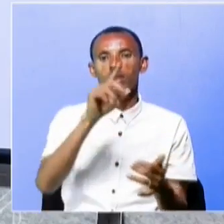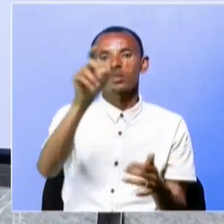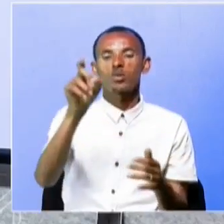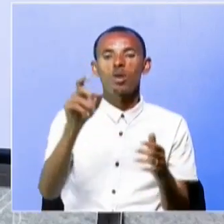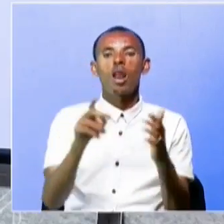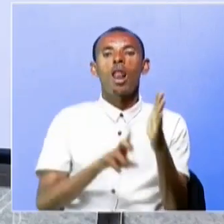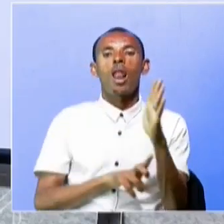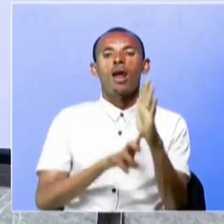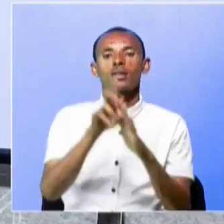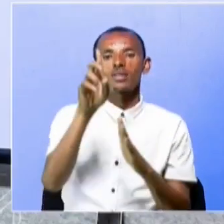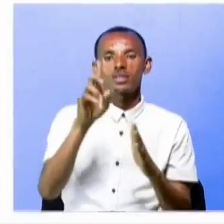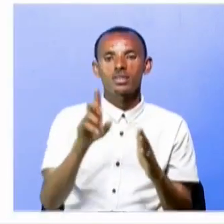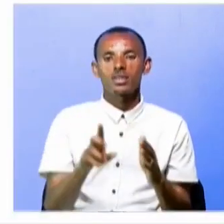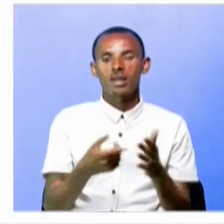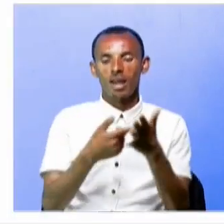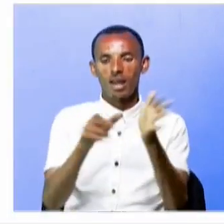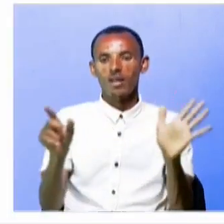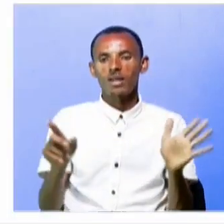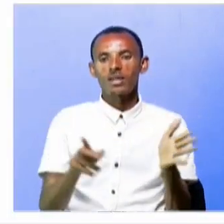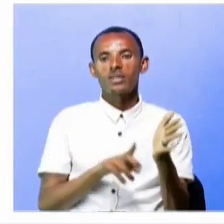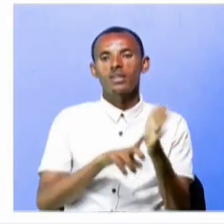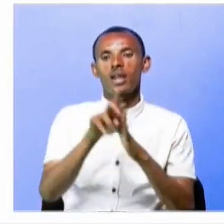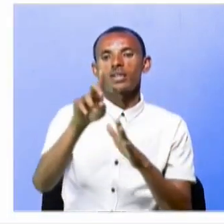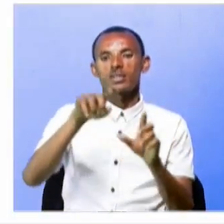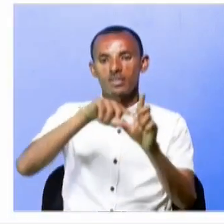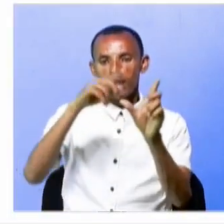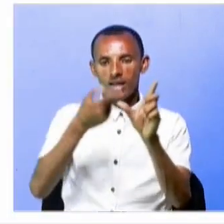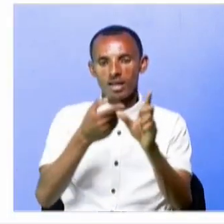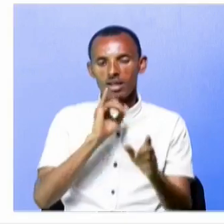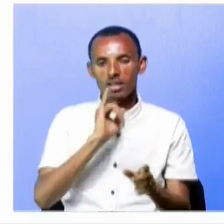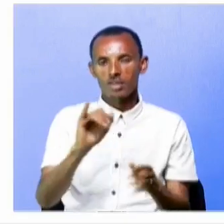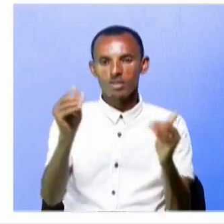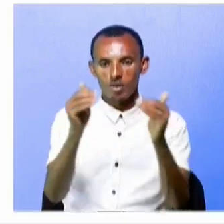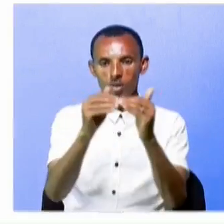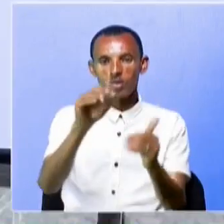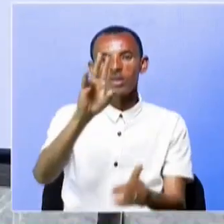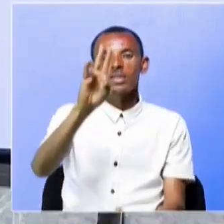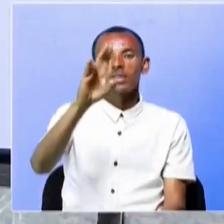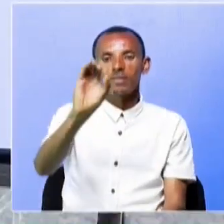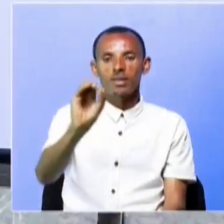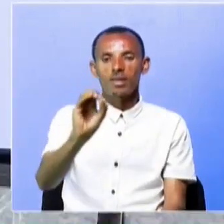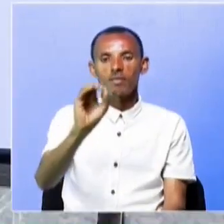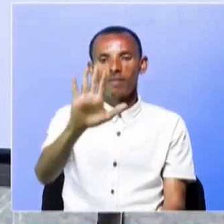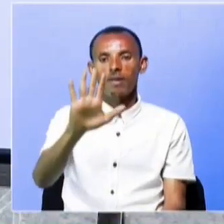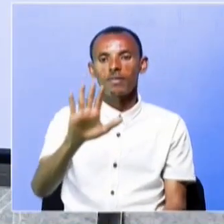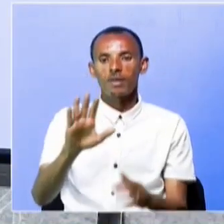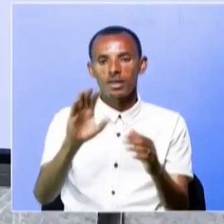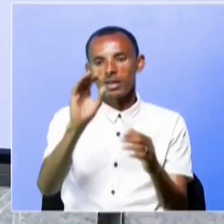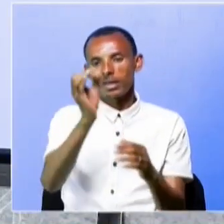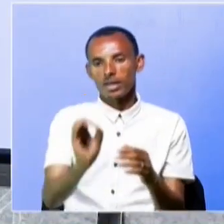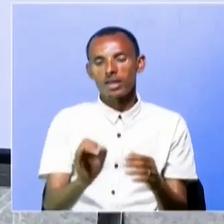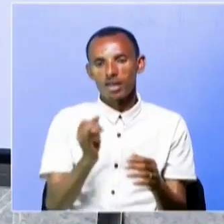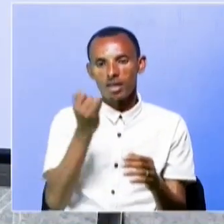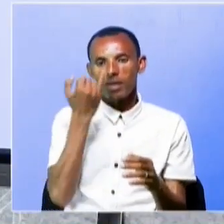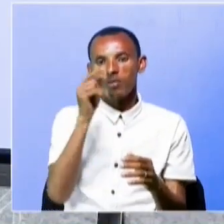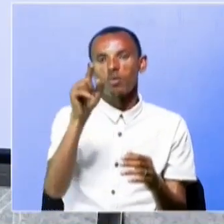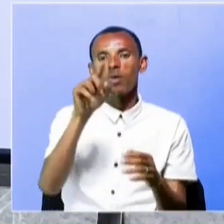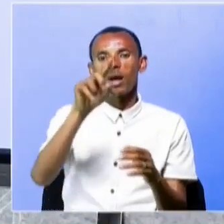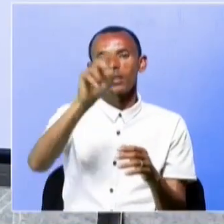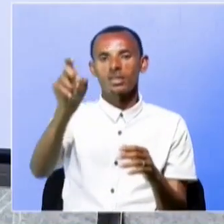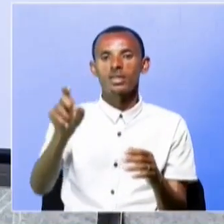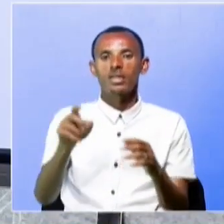the largest. Clearly the largest of these three is 75 degree. If you are asked the